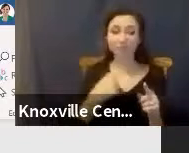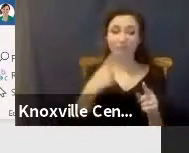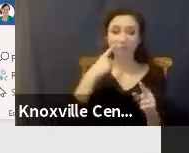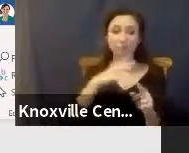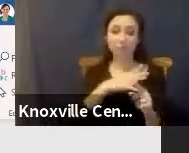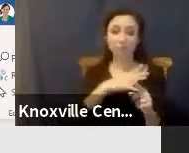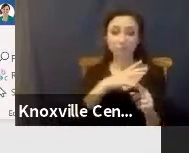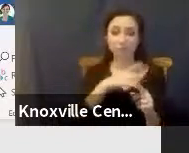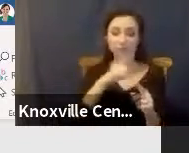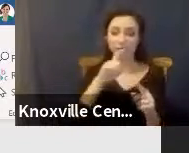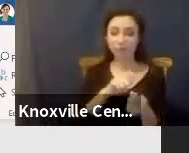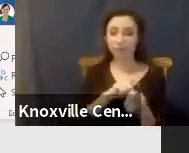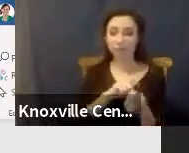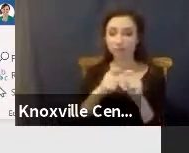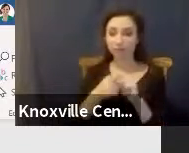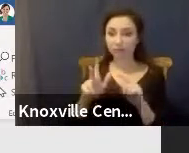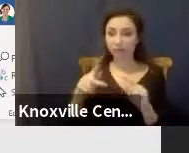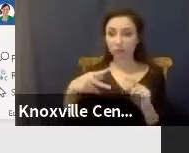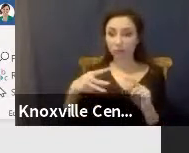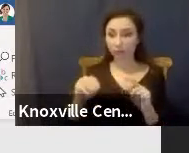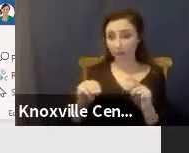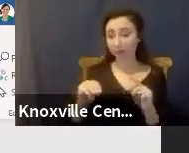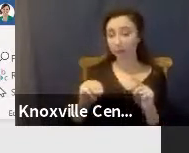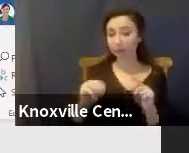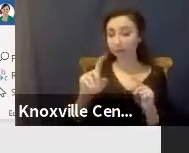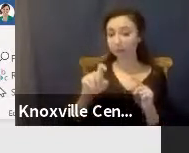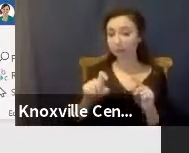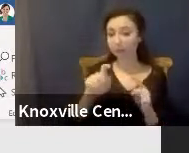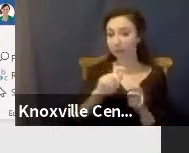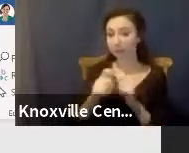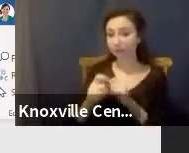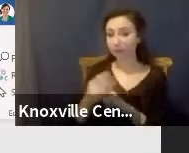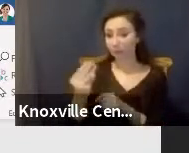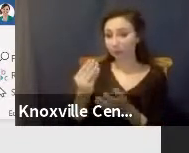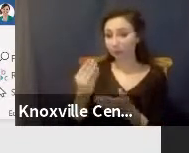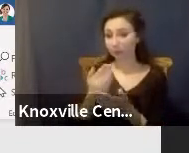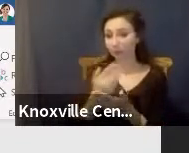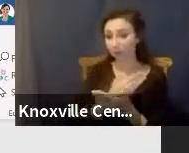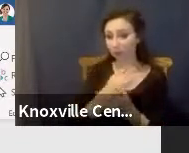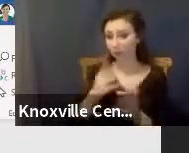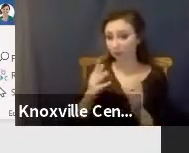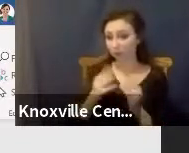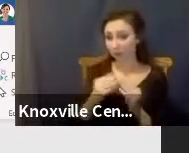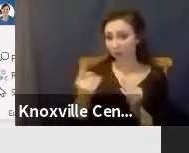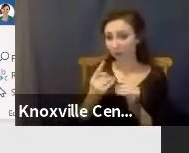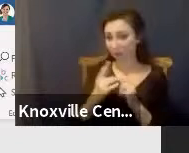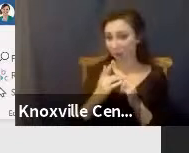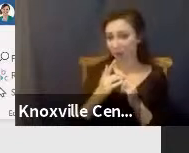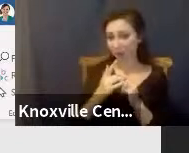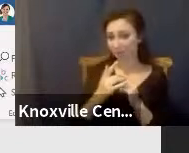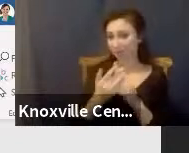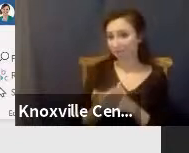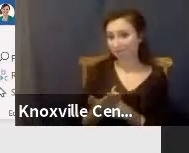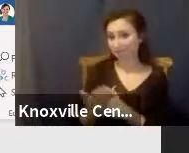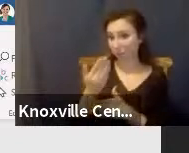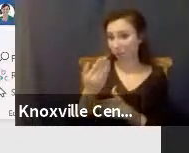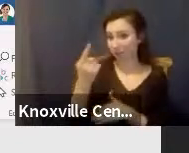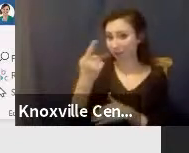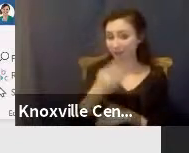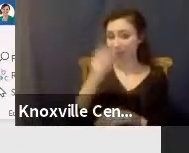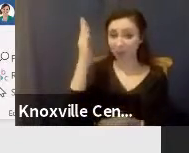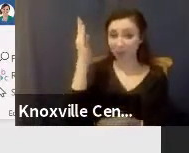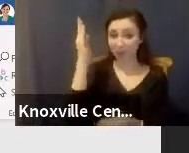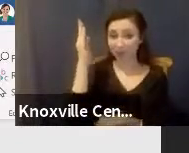we do need to change the 3 p.m. on the Monday before the meeting to something earlier in the day, noon,